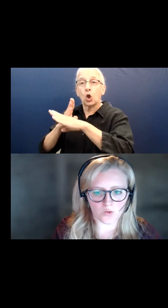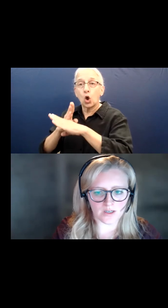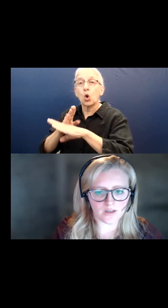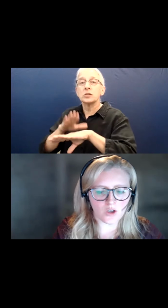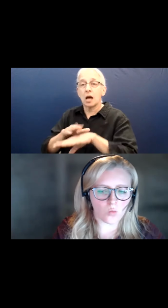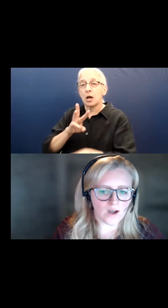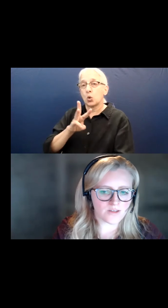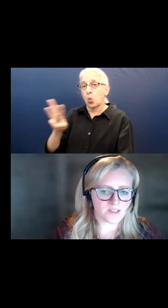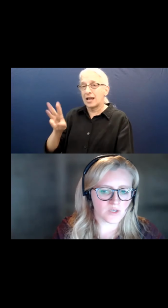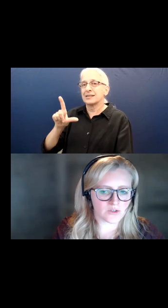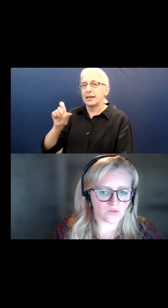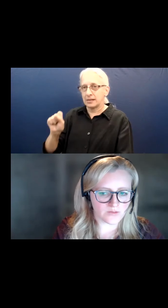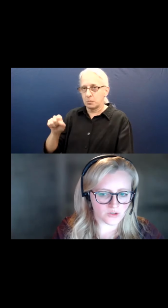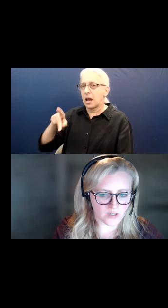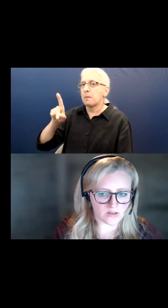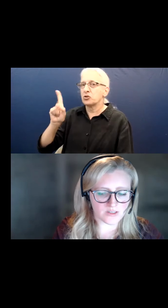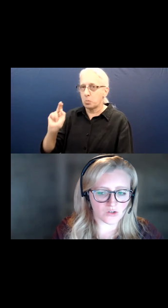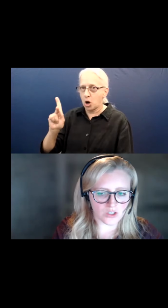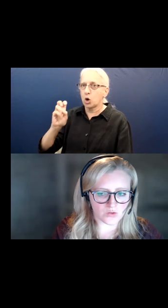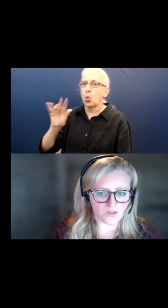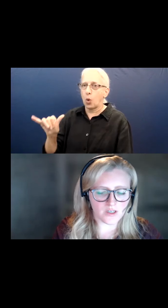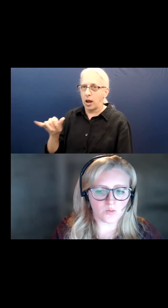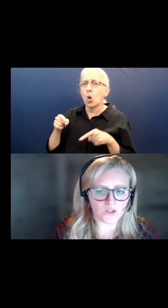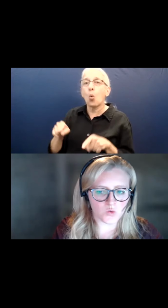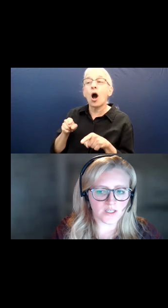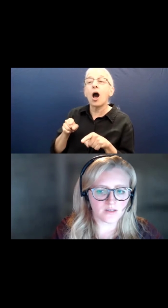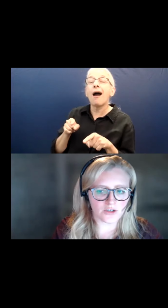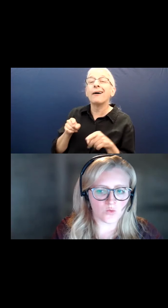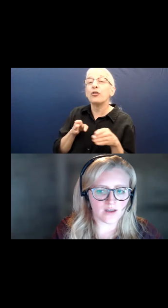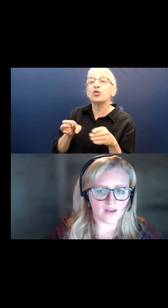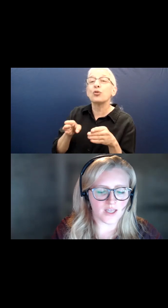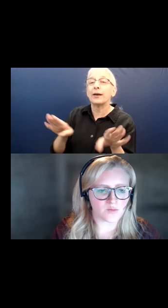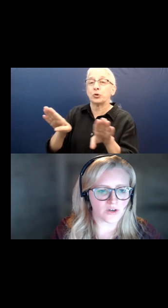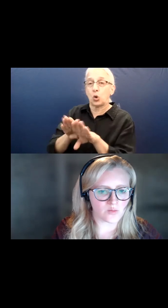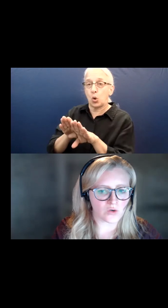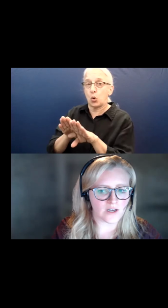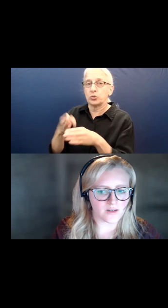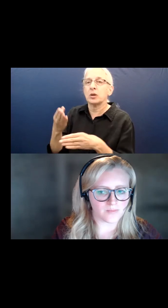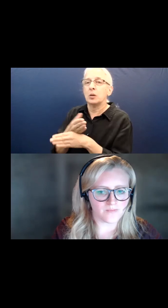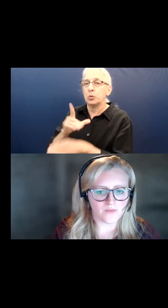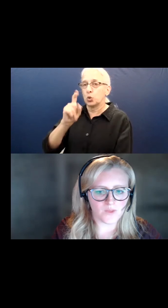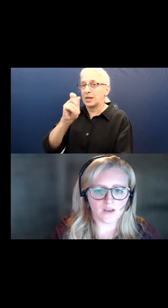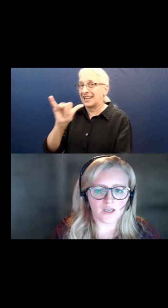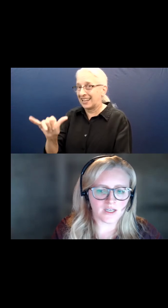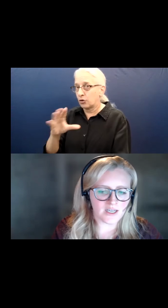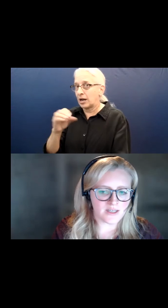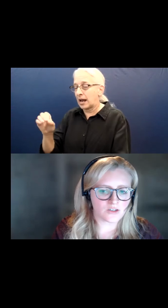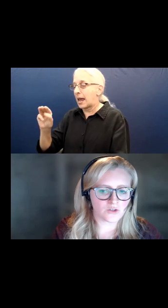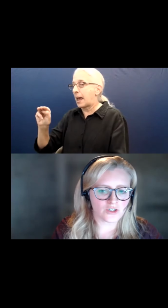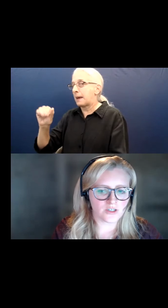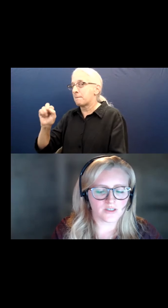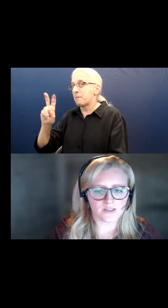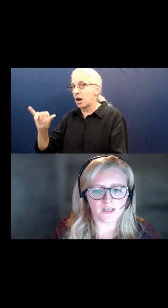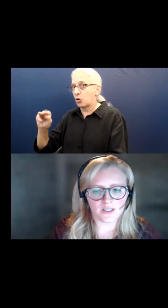Sammamish Parkway while the Sammamish River Trail is closed between Leary Way and Marymore Way. And again,